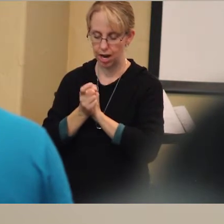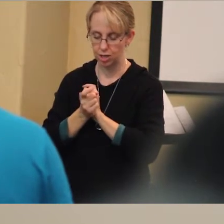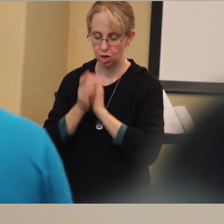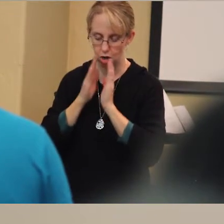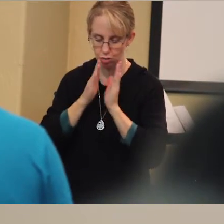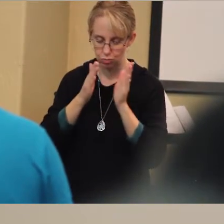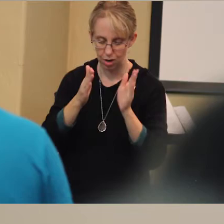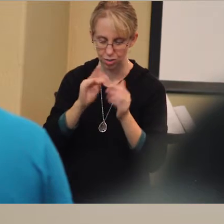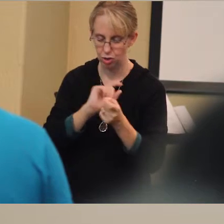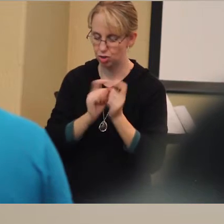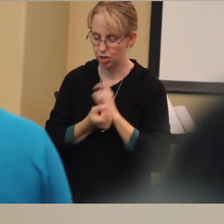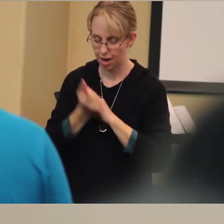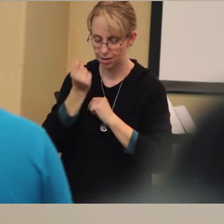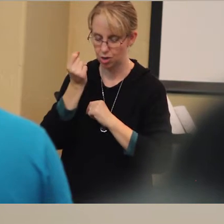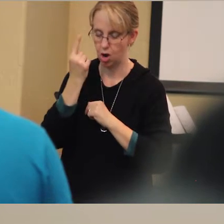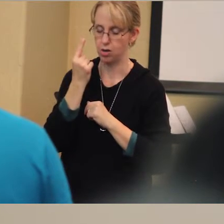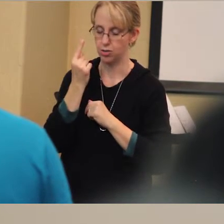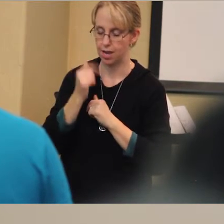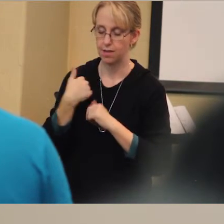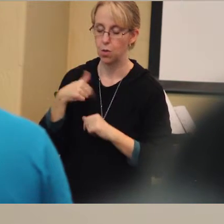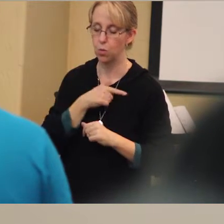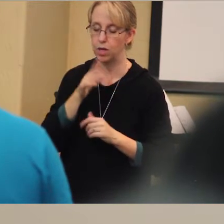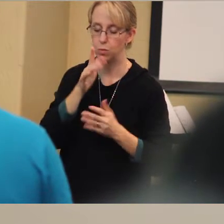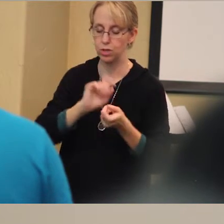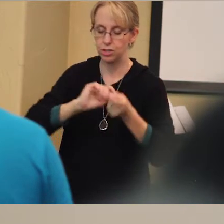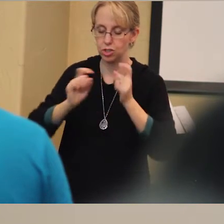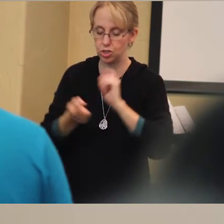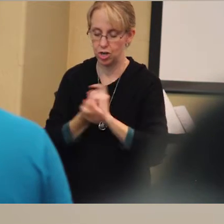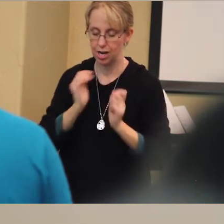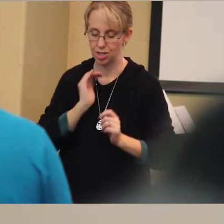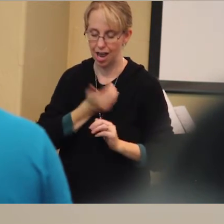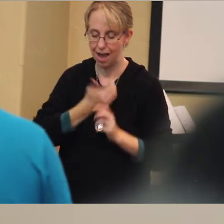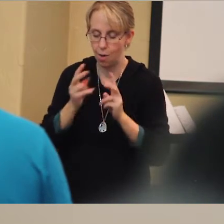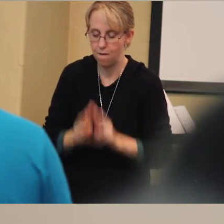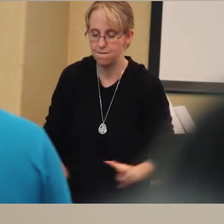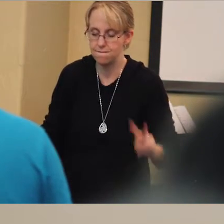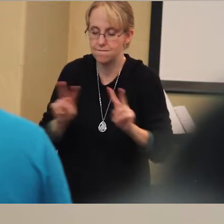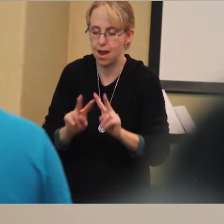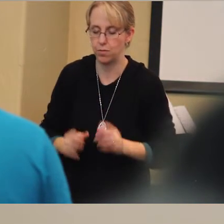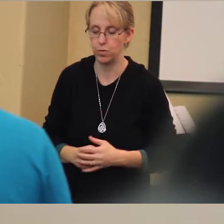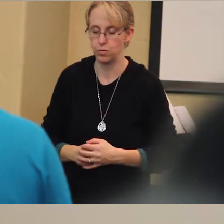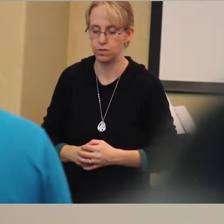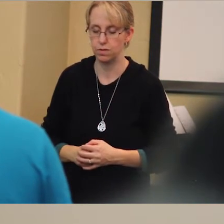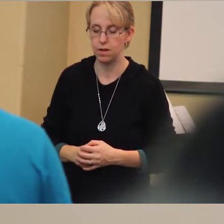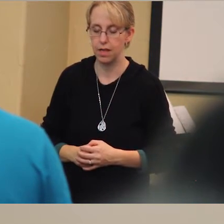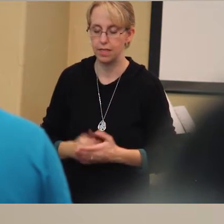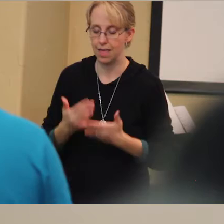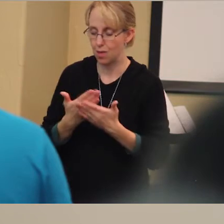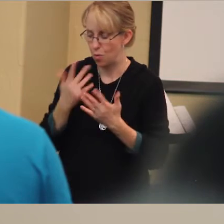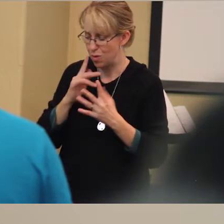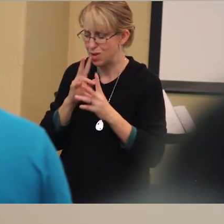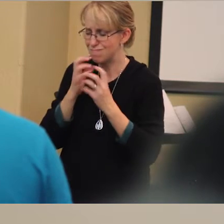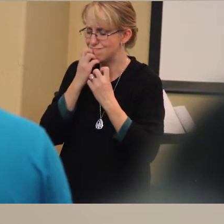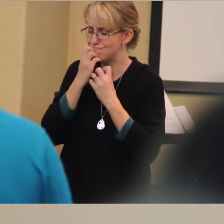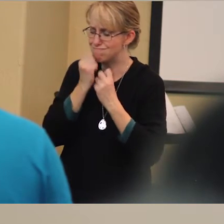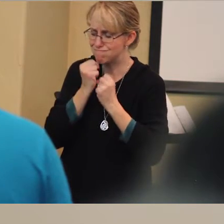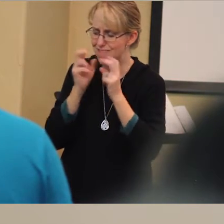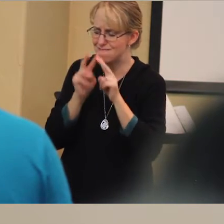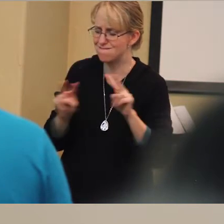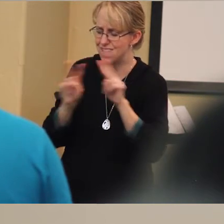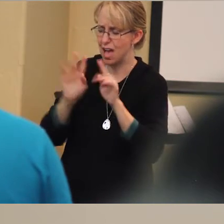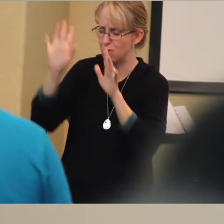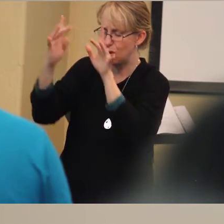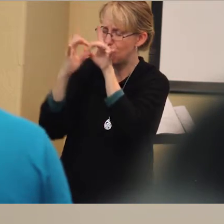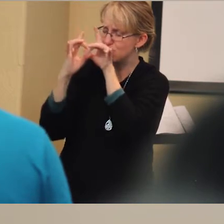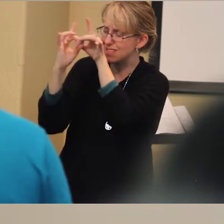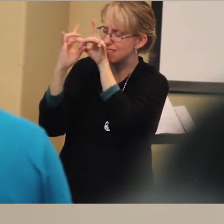change our understanding. But even more than that we would change our value system. That we would value a relationship with you